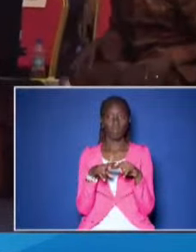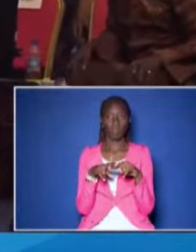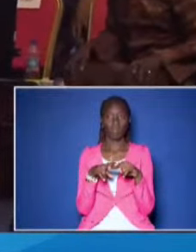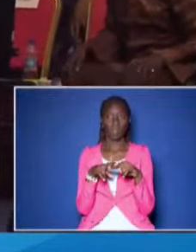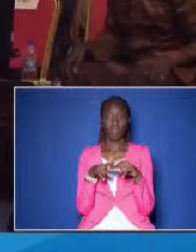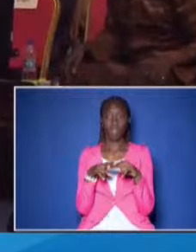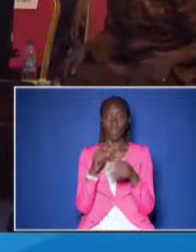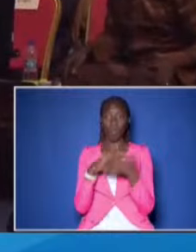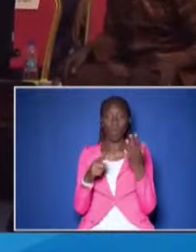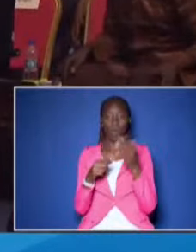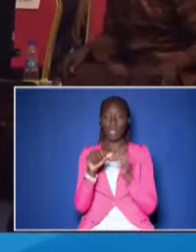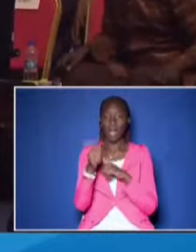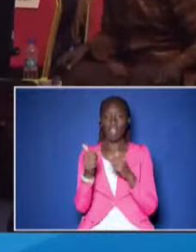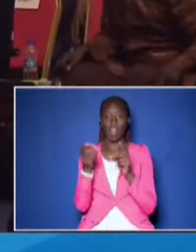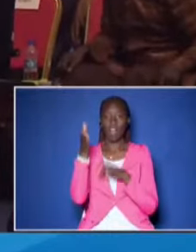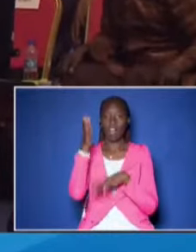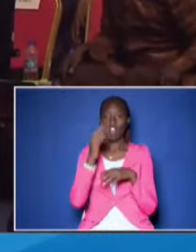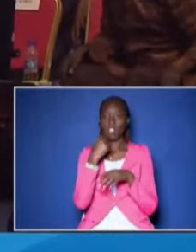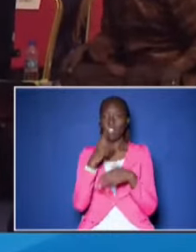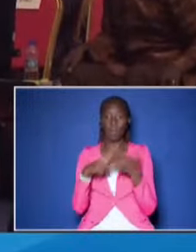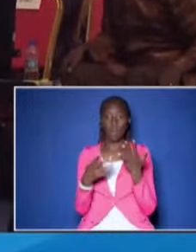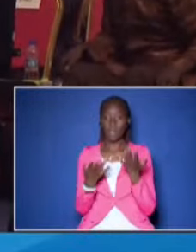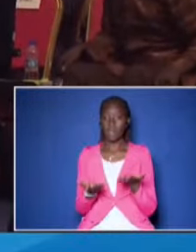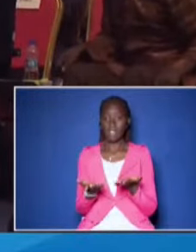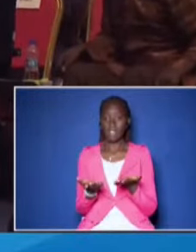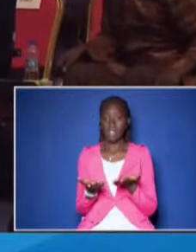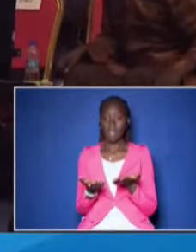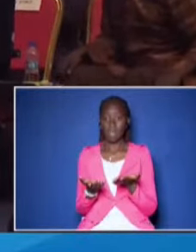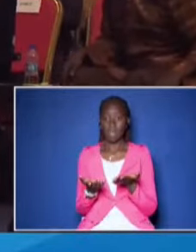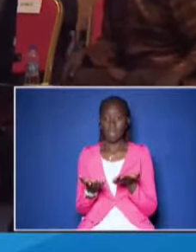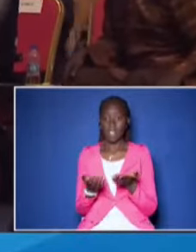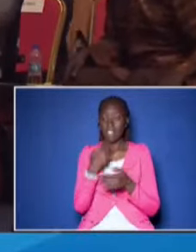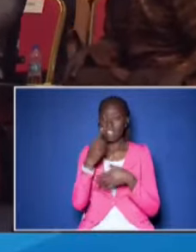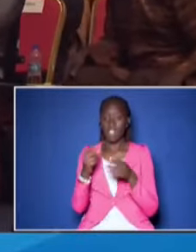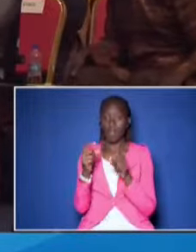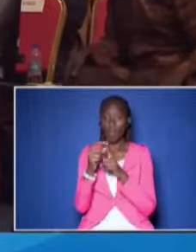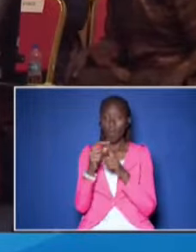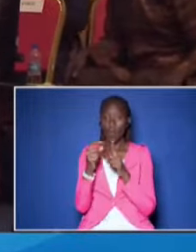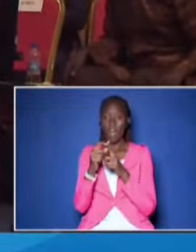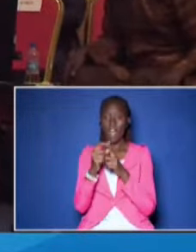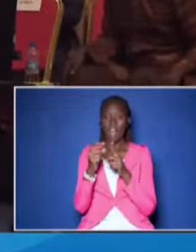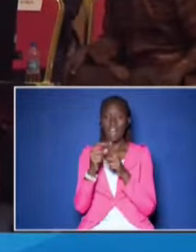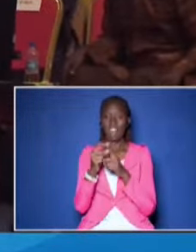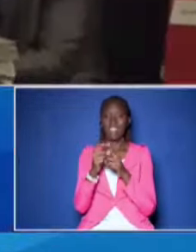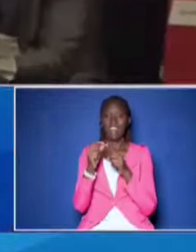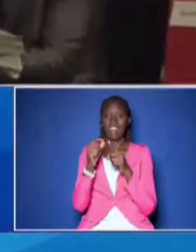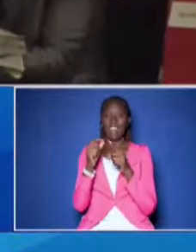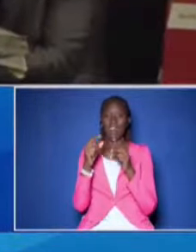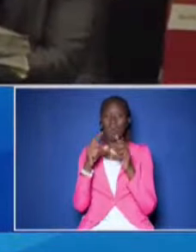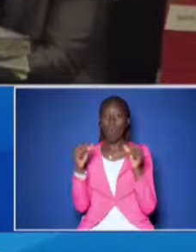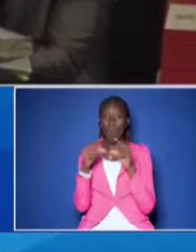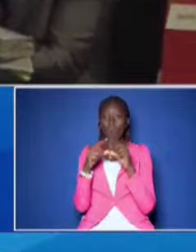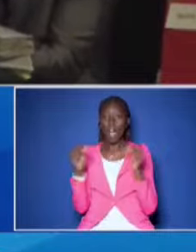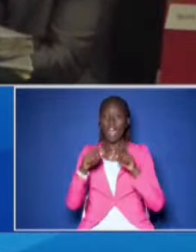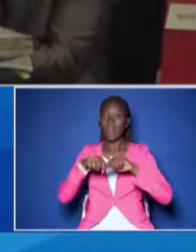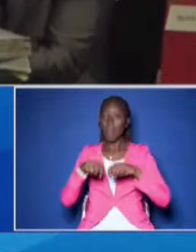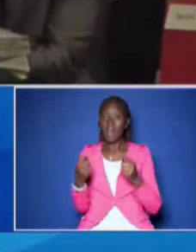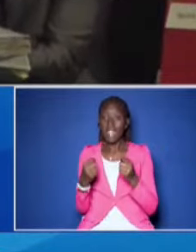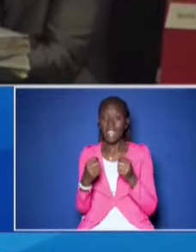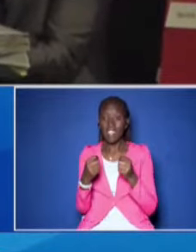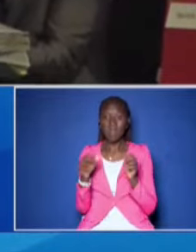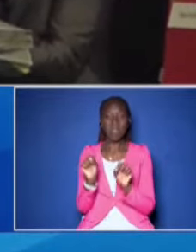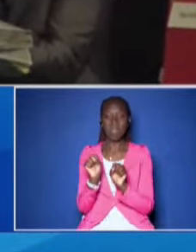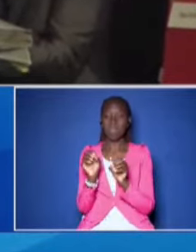say unto whom the word of God came and the scripture cannot the scripture cannot be broken